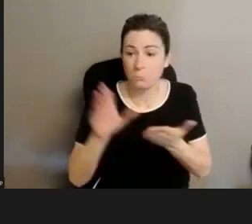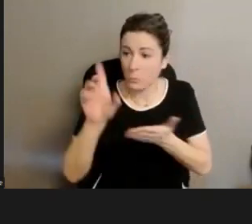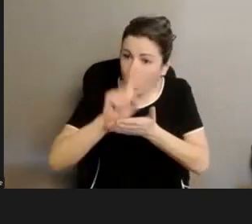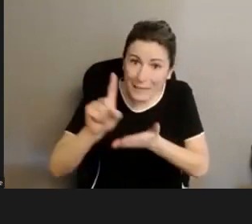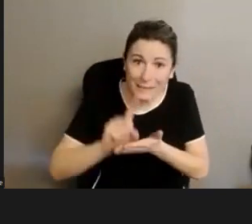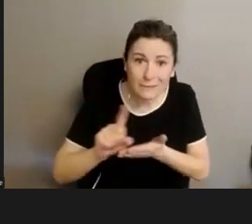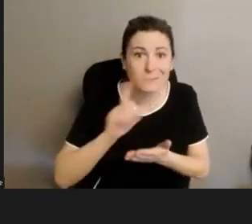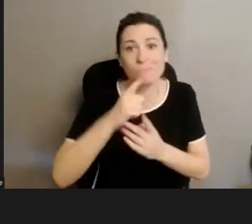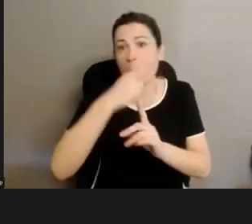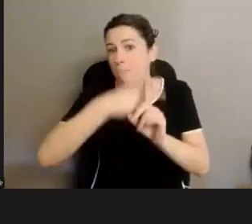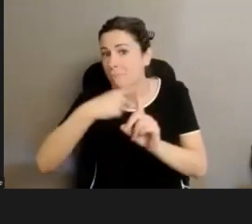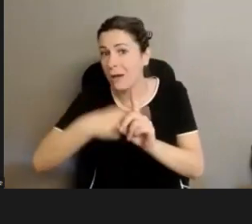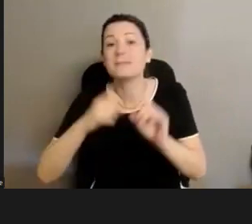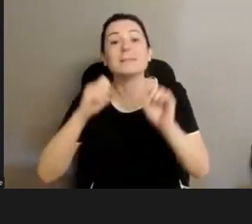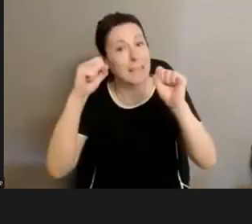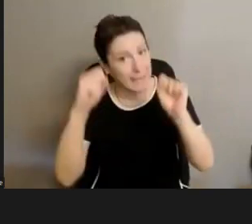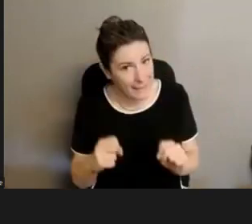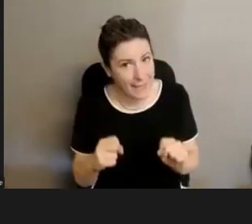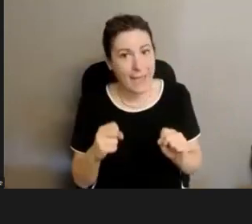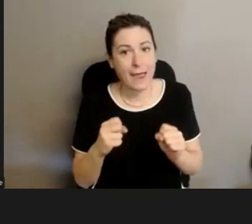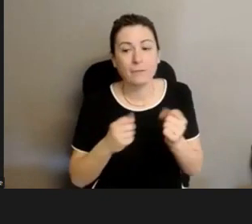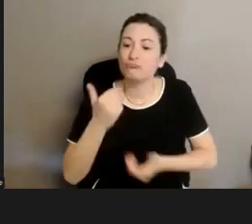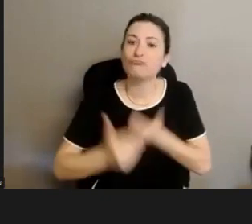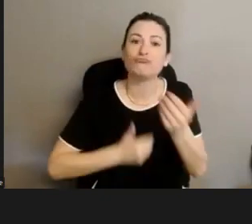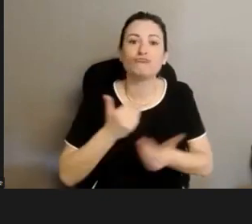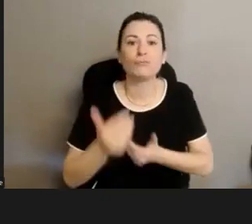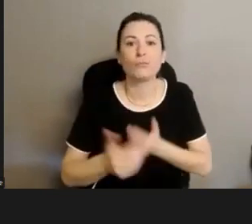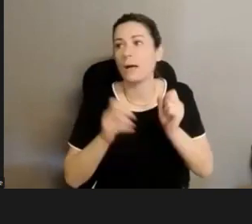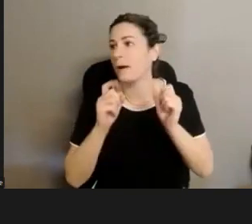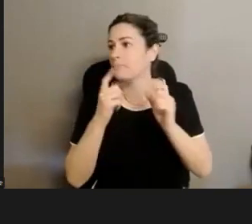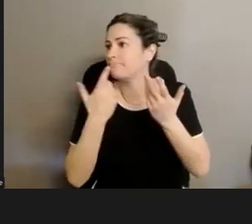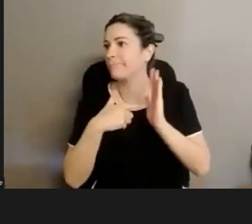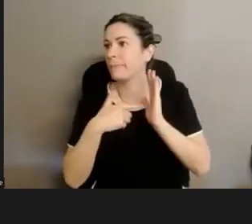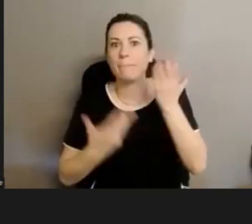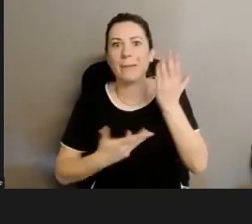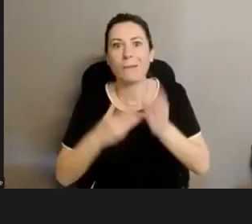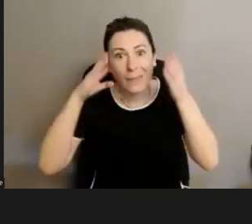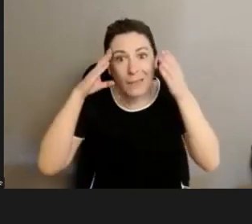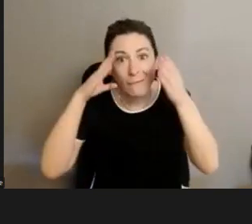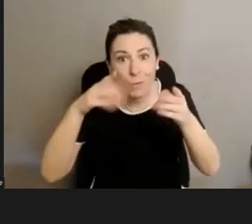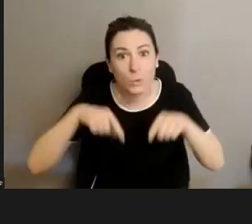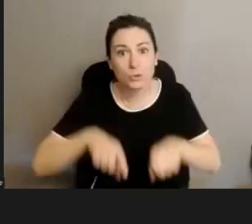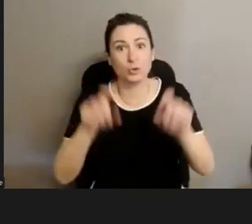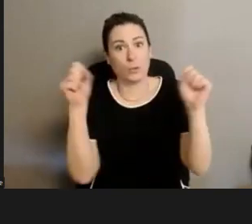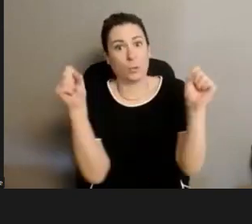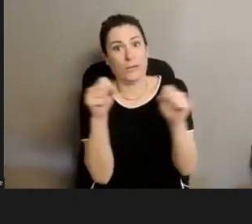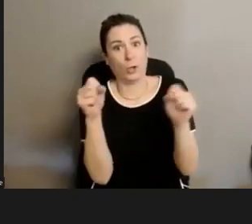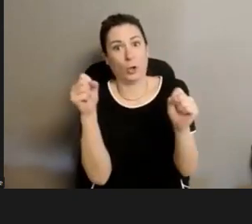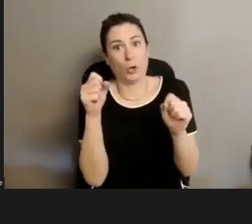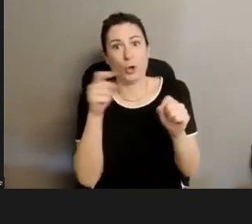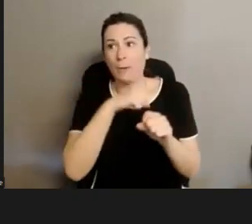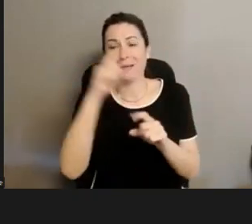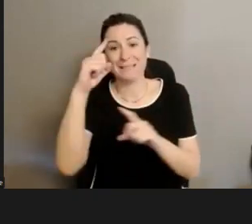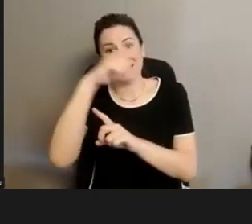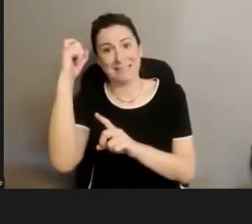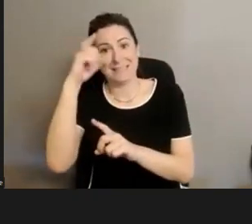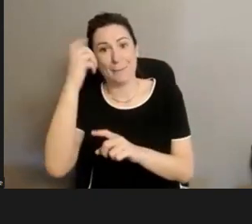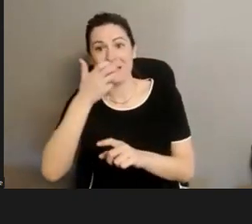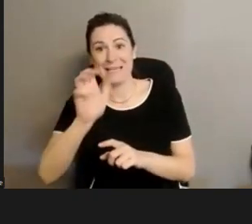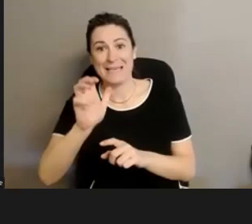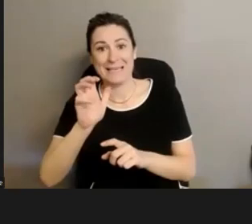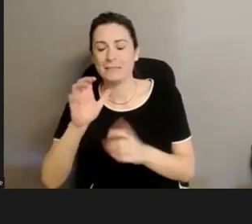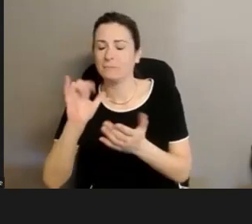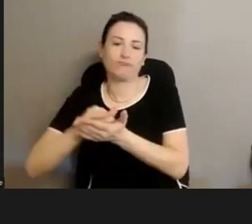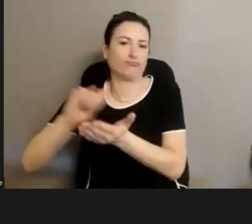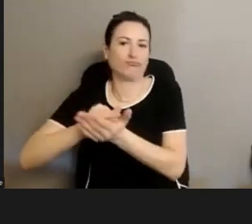they're able to function better in warmer months or not in the summer heat or whatever that may be. And with a monthly cap, it meant that those